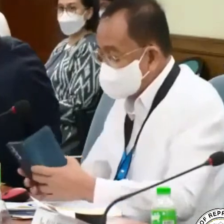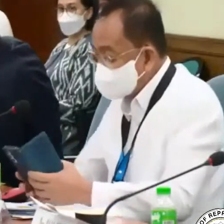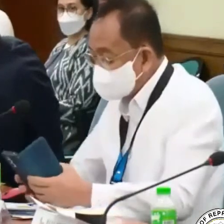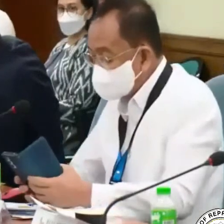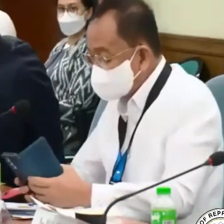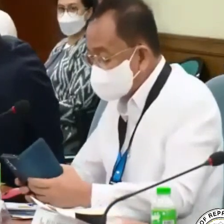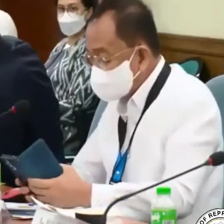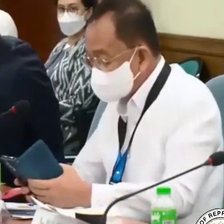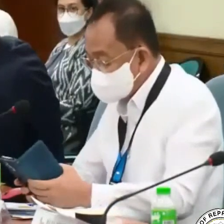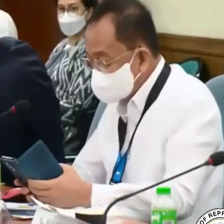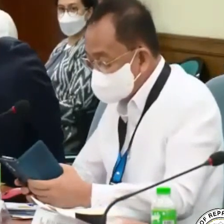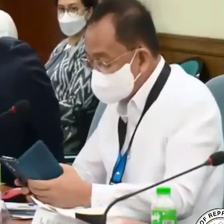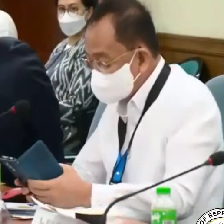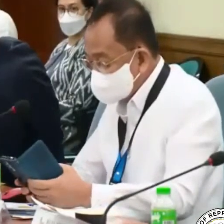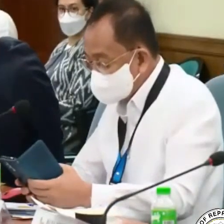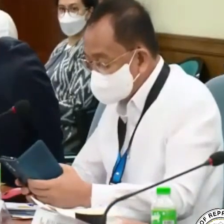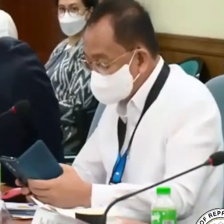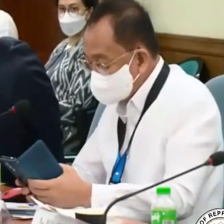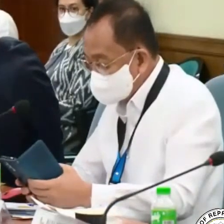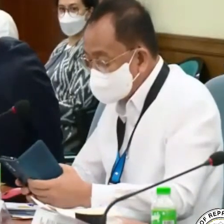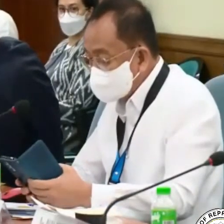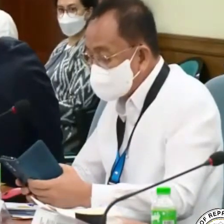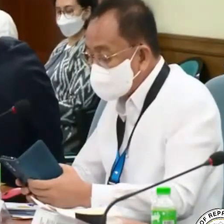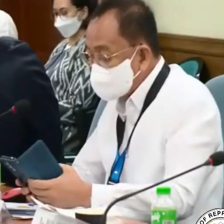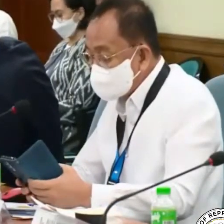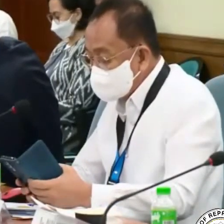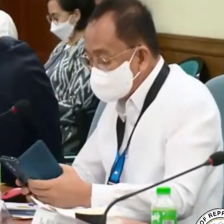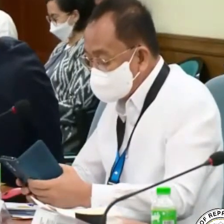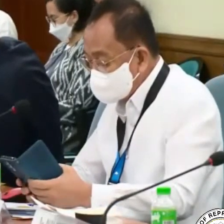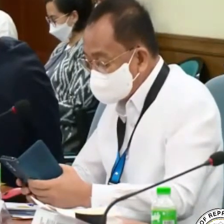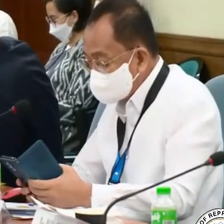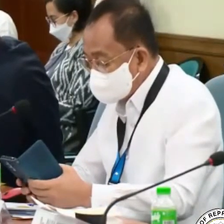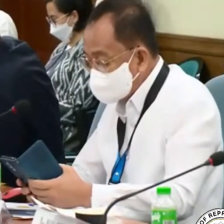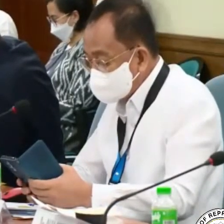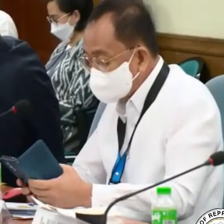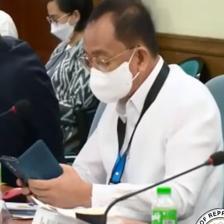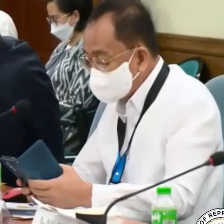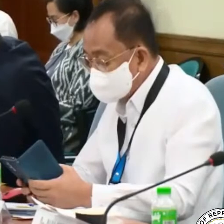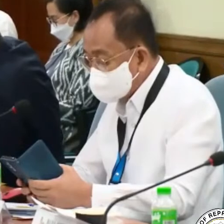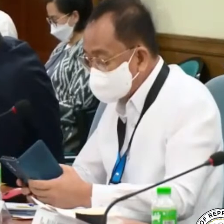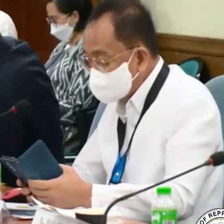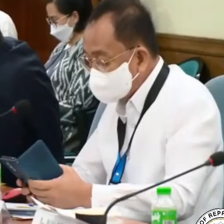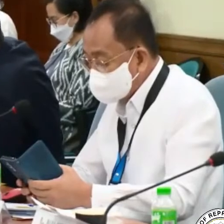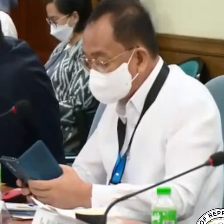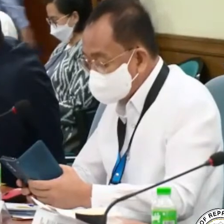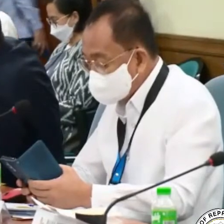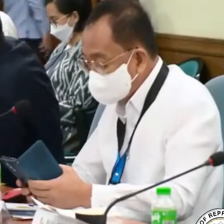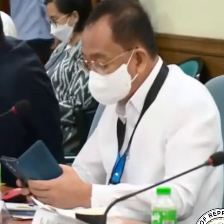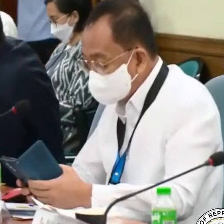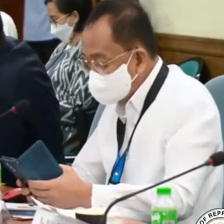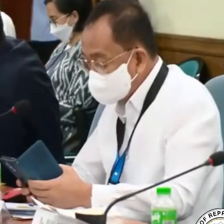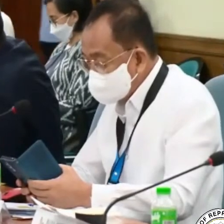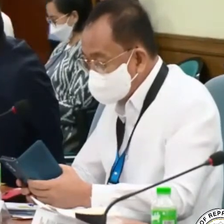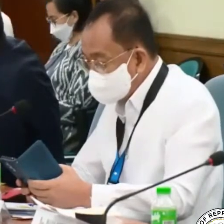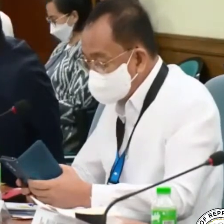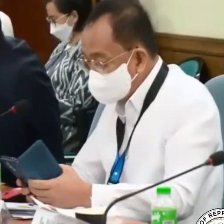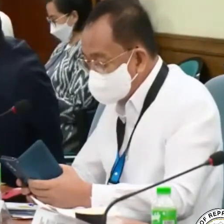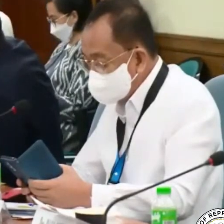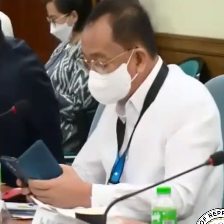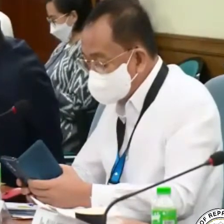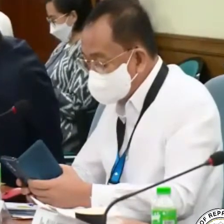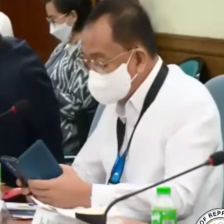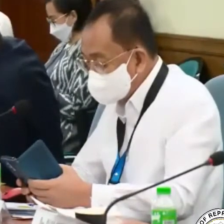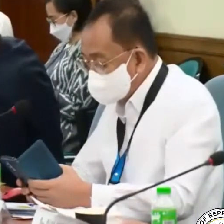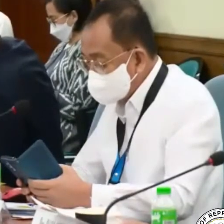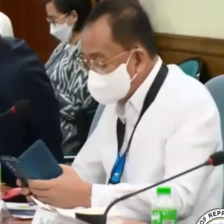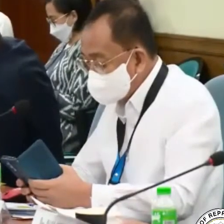the DBM. They respectfully asked that they be excused for today because they have a DBCC presentation